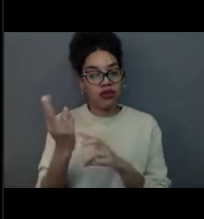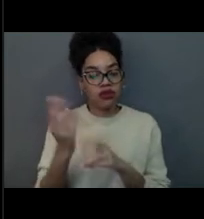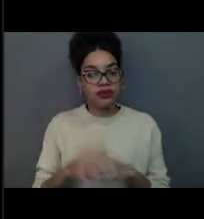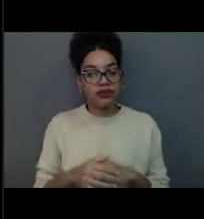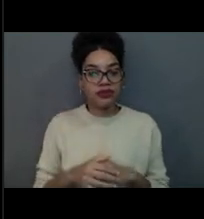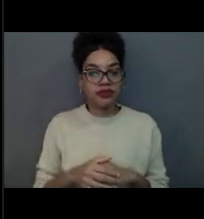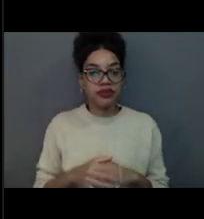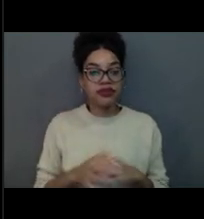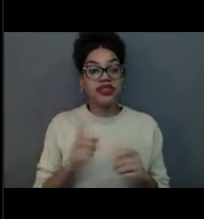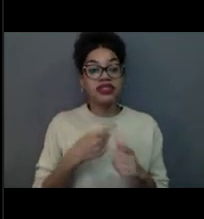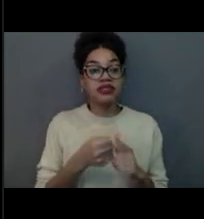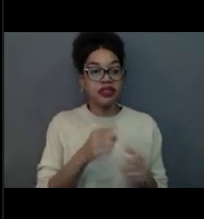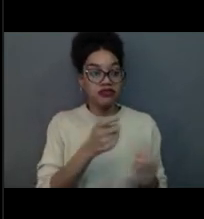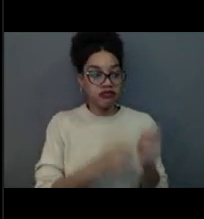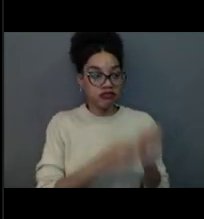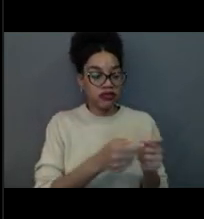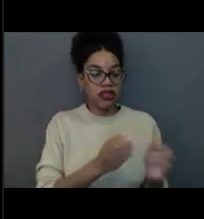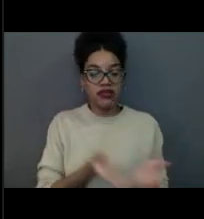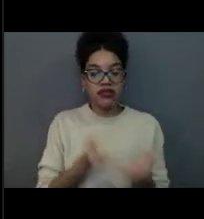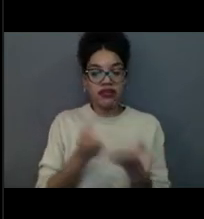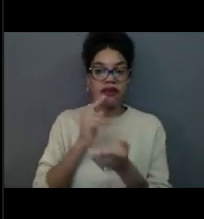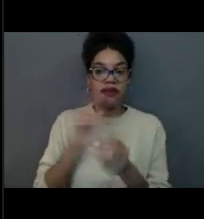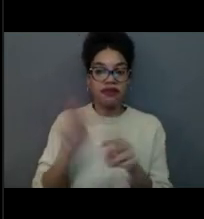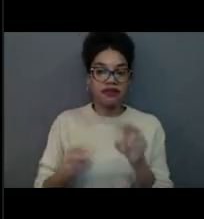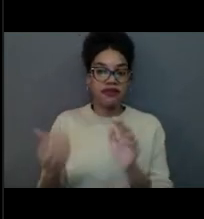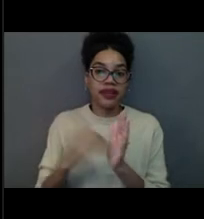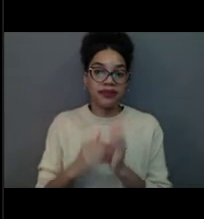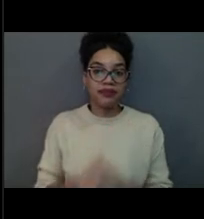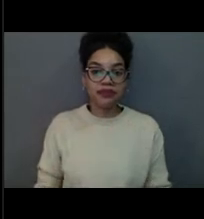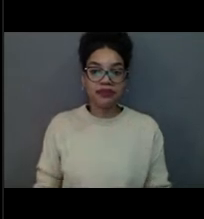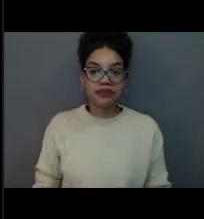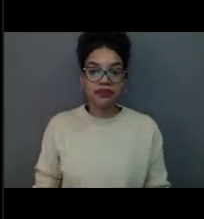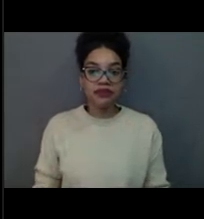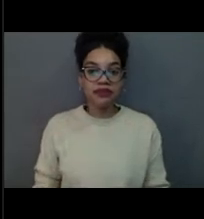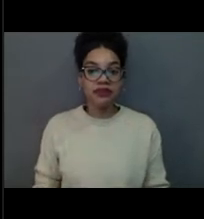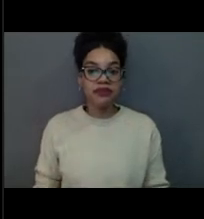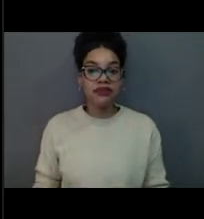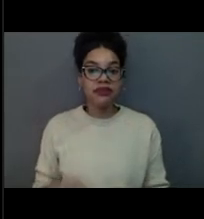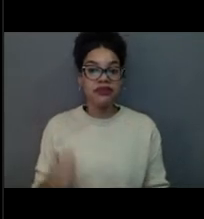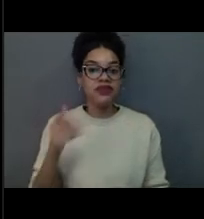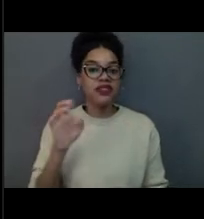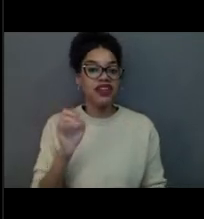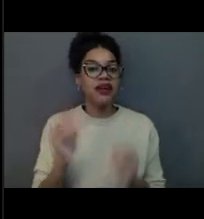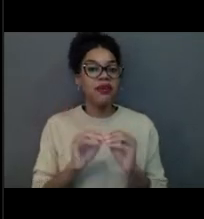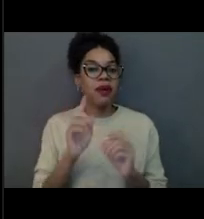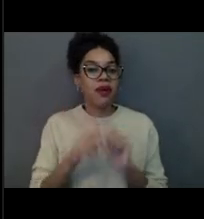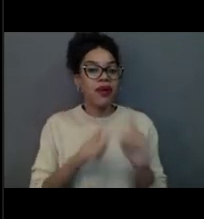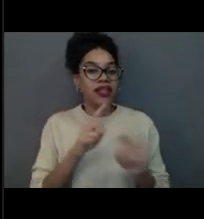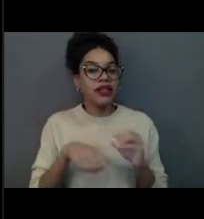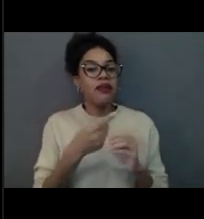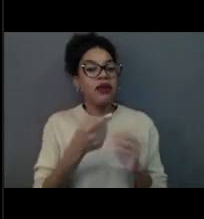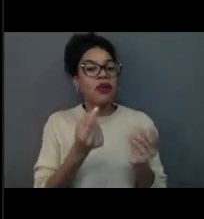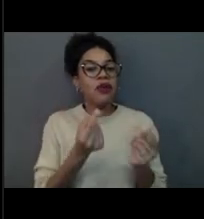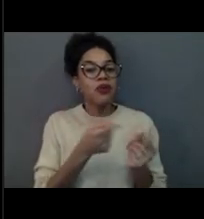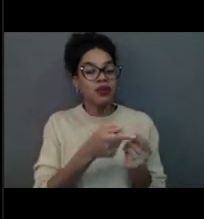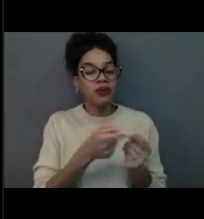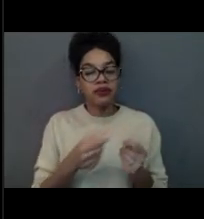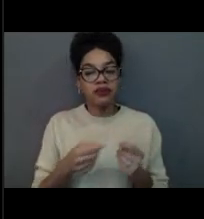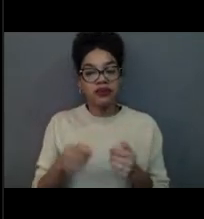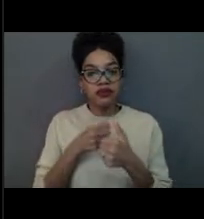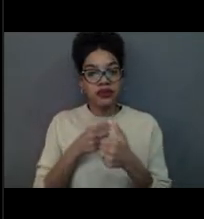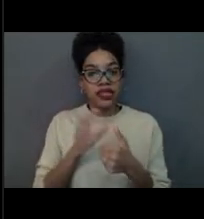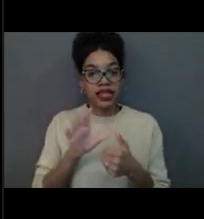inspection. Great. And we have a couple of questions about what you inspect. So I'm gonna go through the list. So just a quick, do you inspect